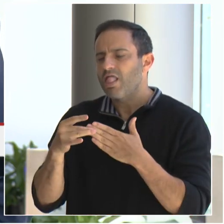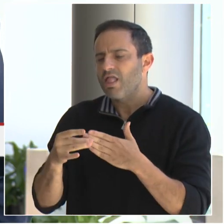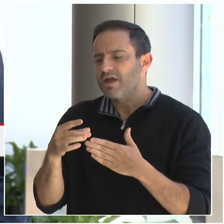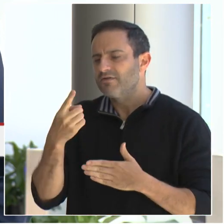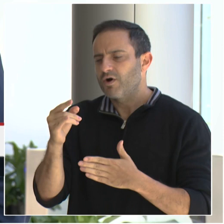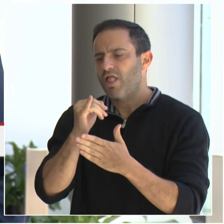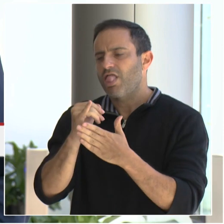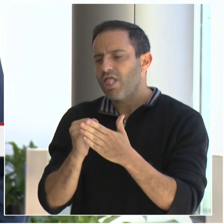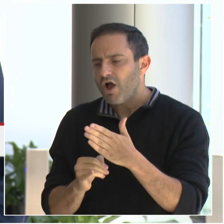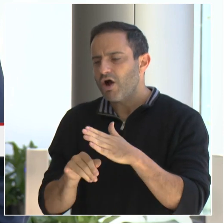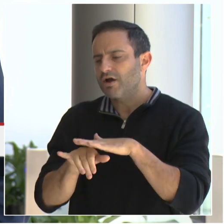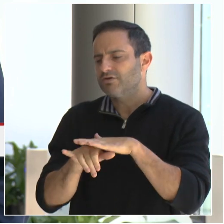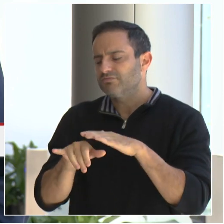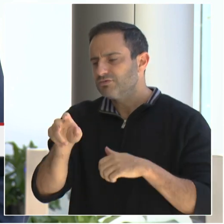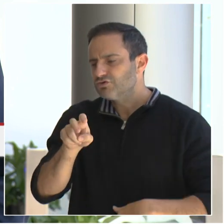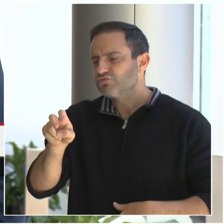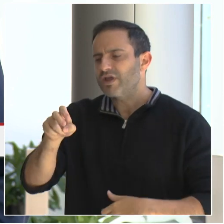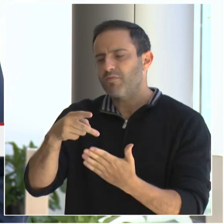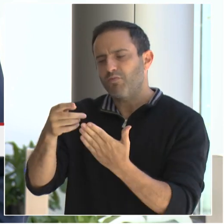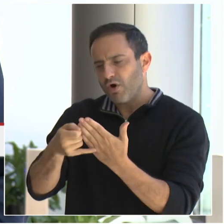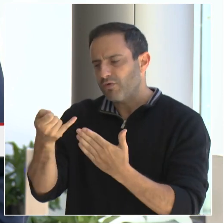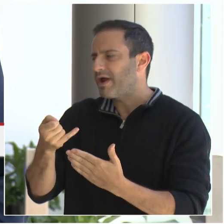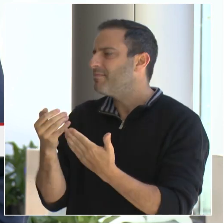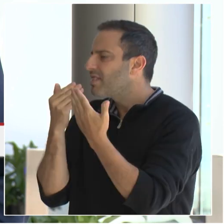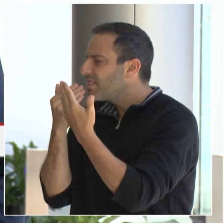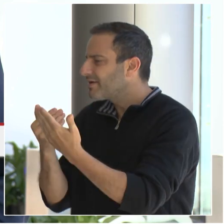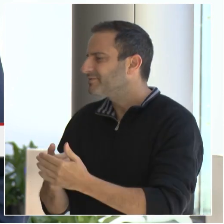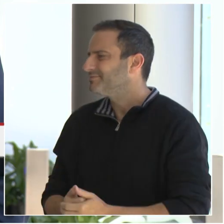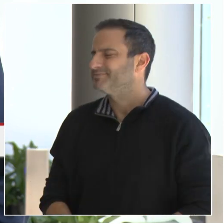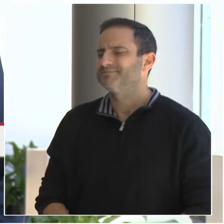Transit program. So great job there.